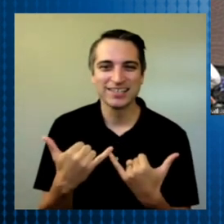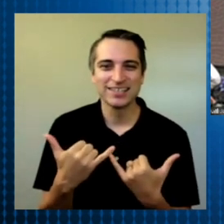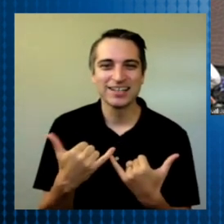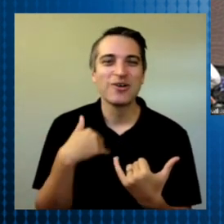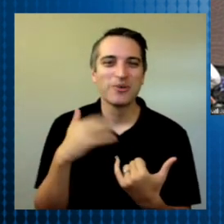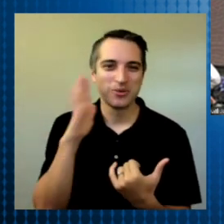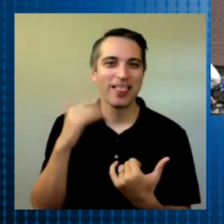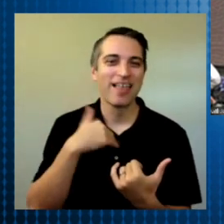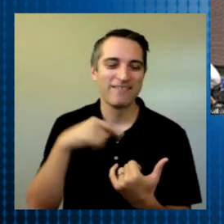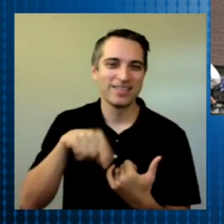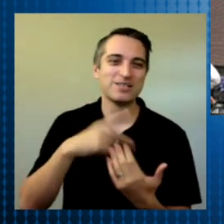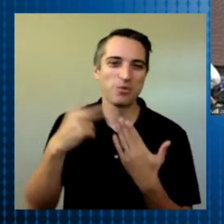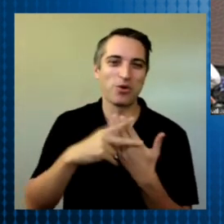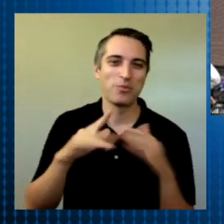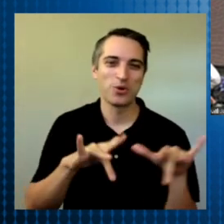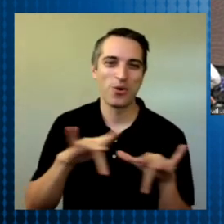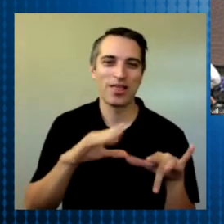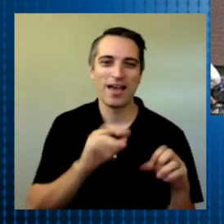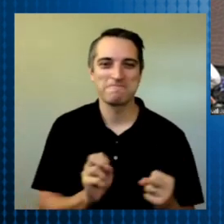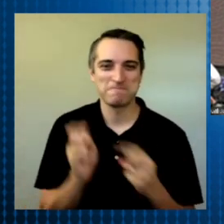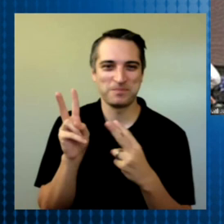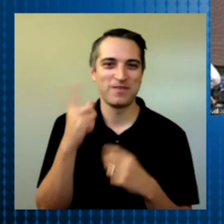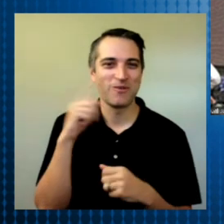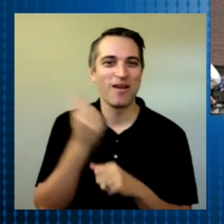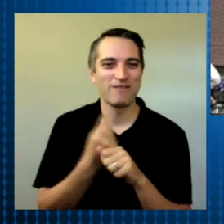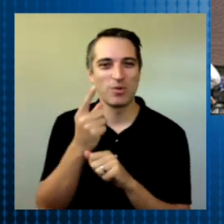program recorded and put up and available for all to